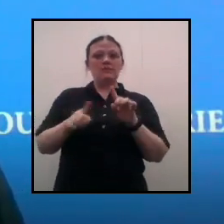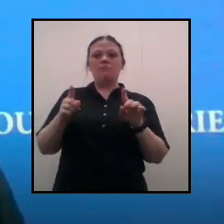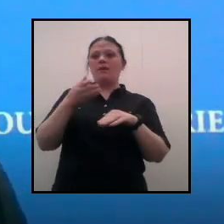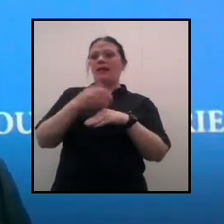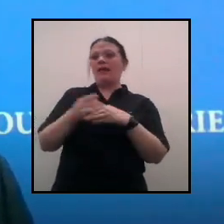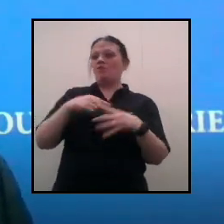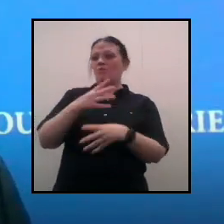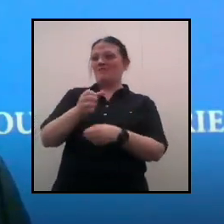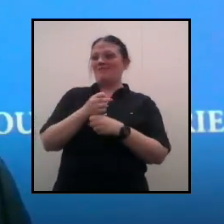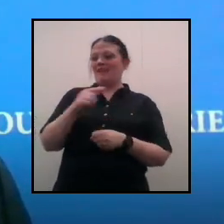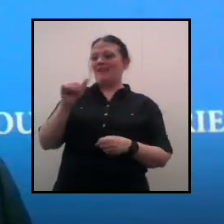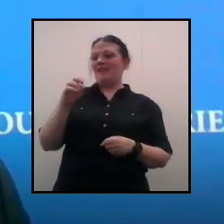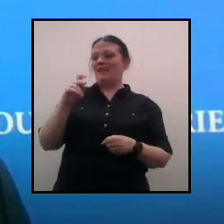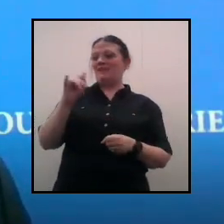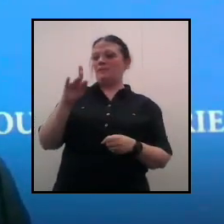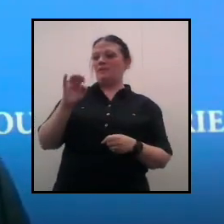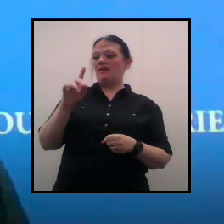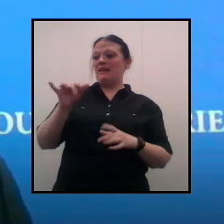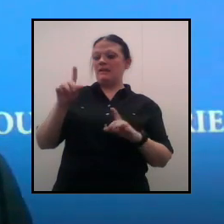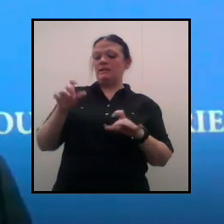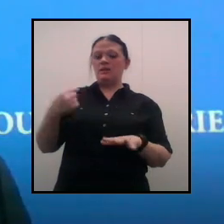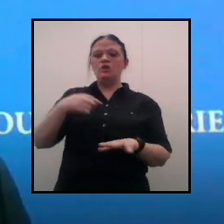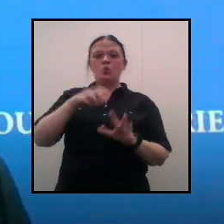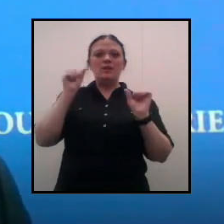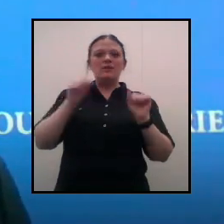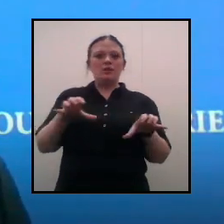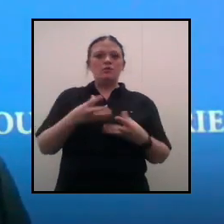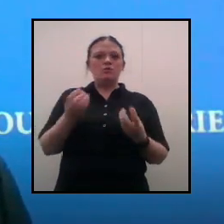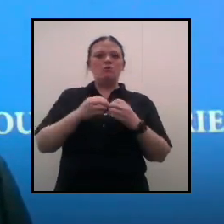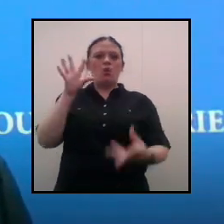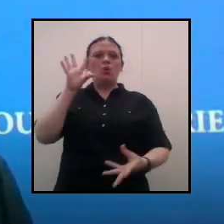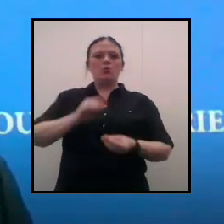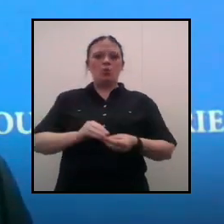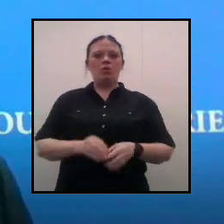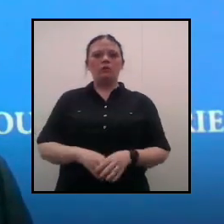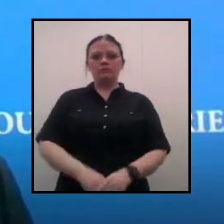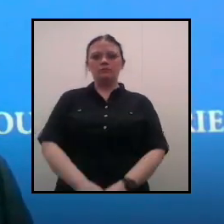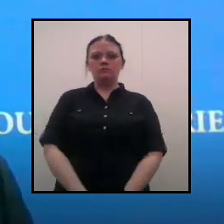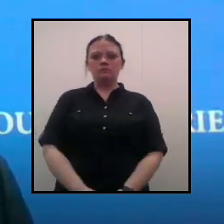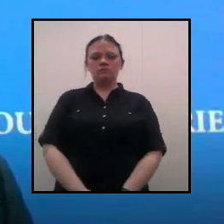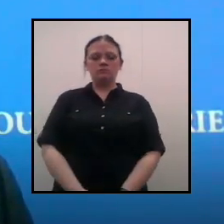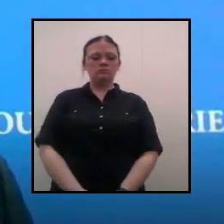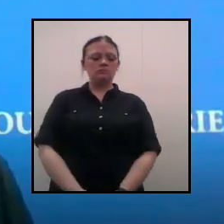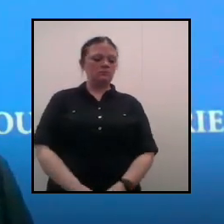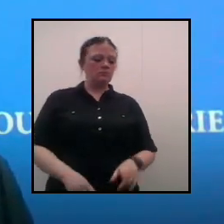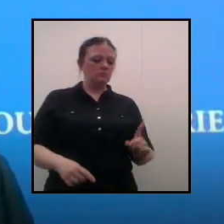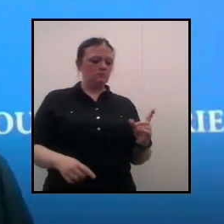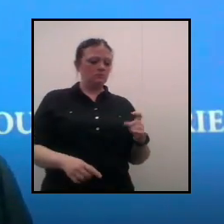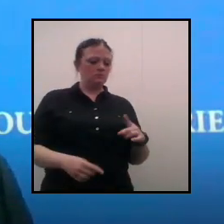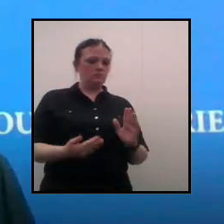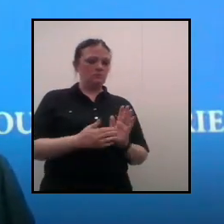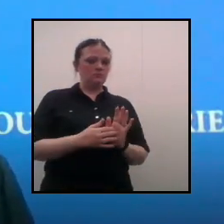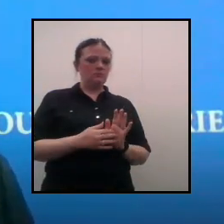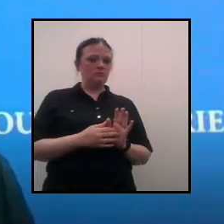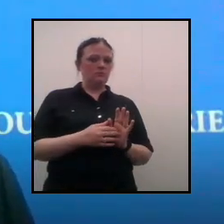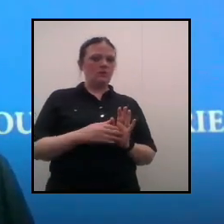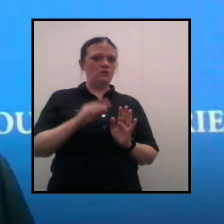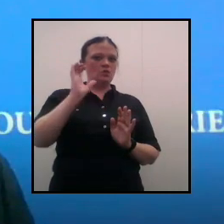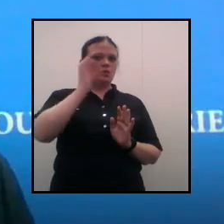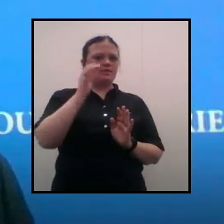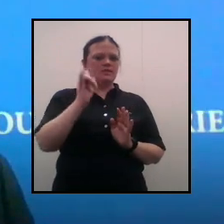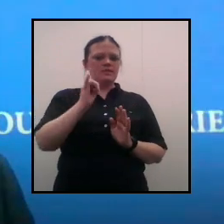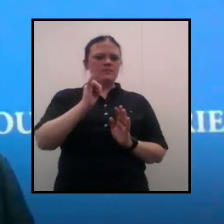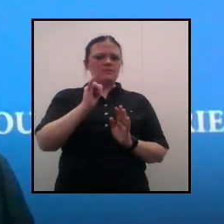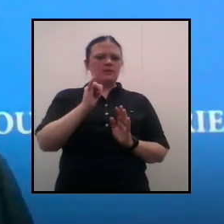up too, we'll be able to do more in total. It seemed like what the point, one of